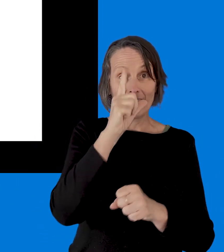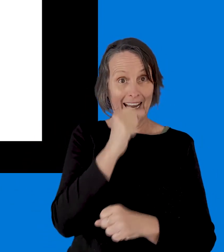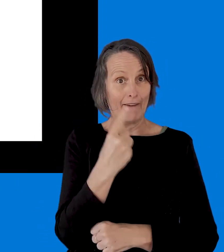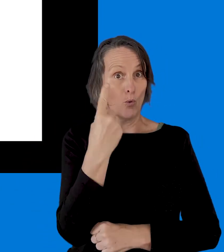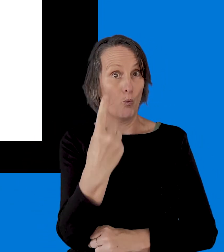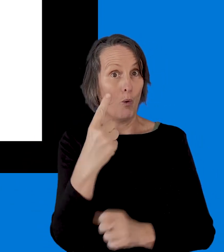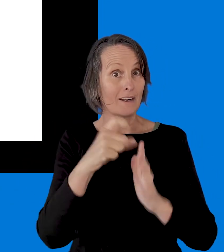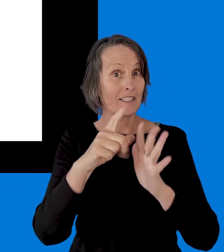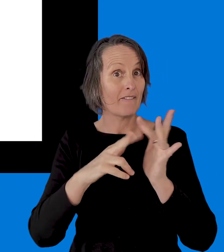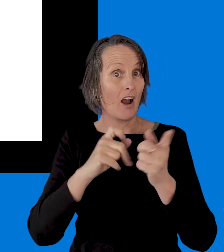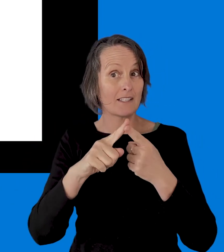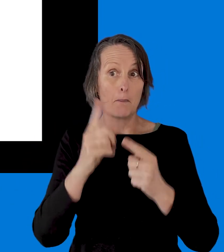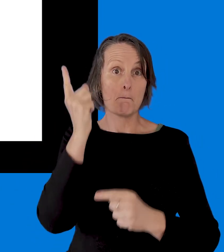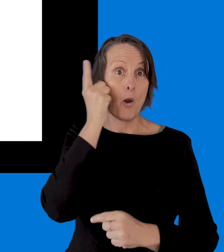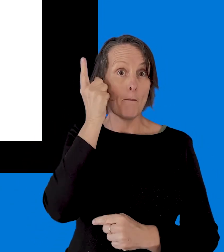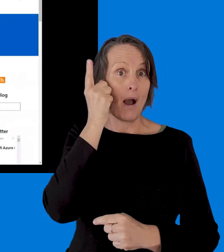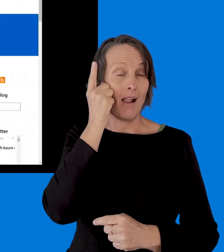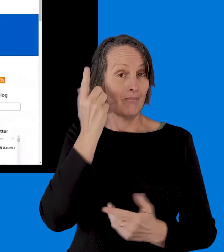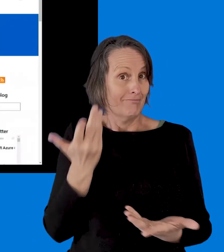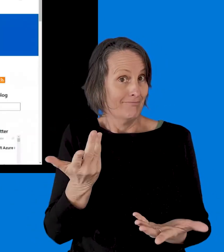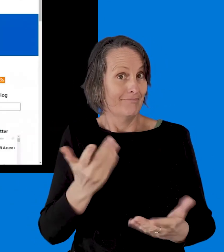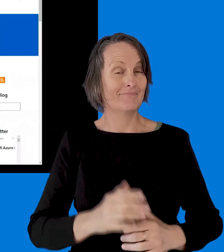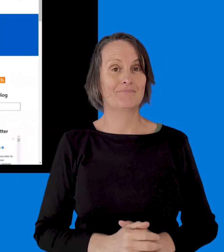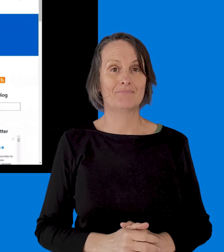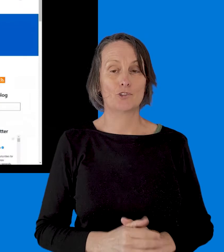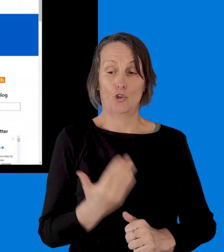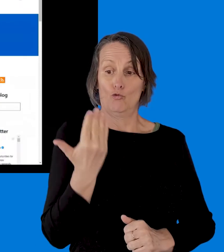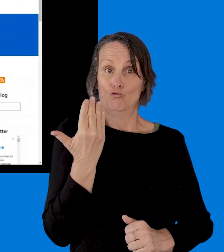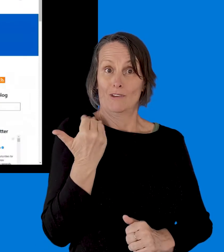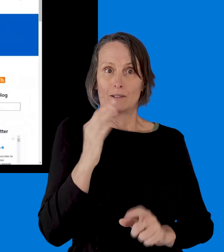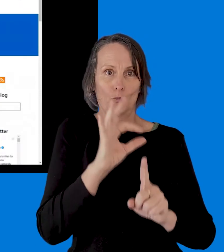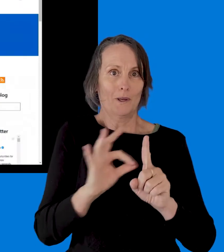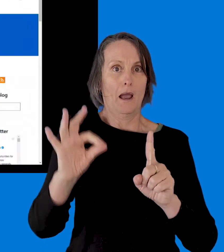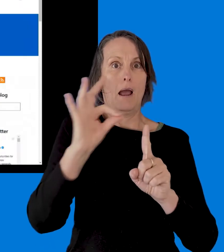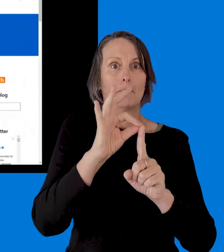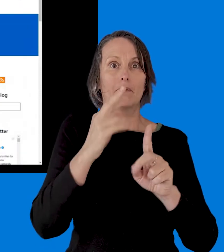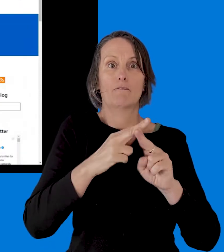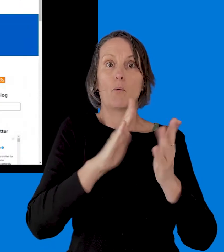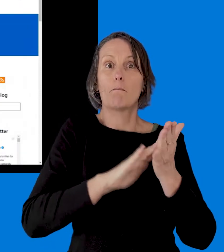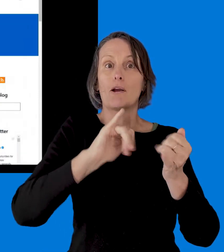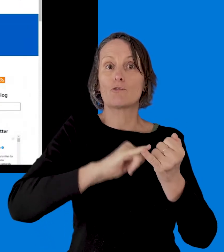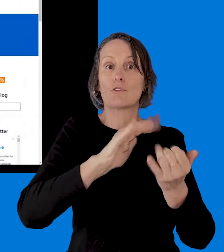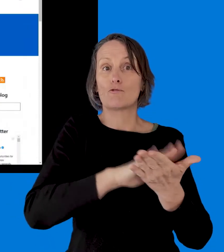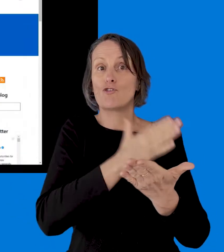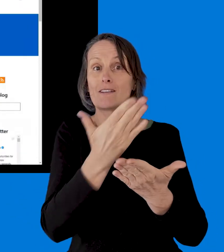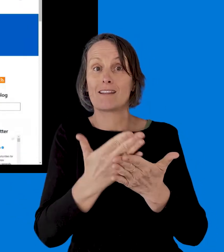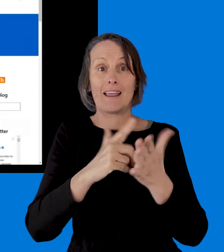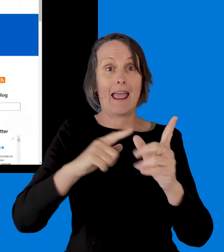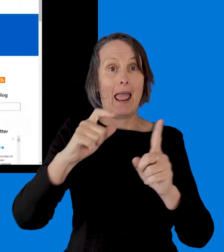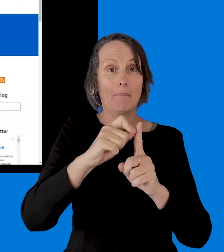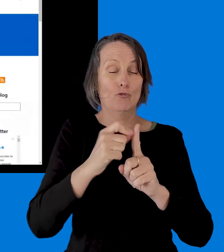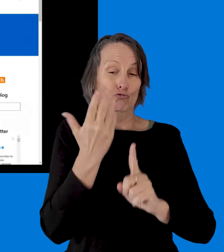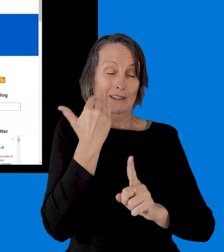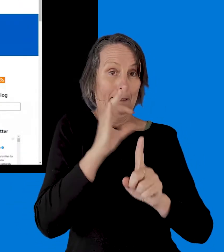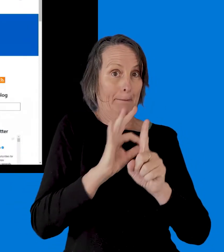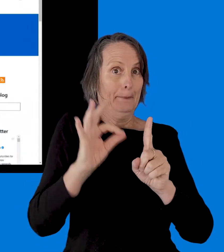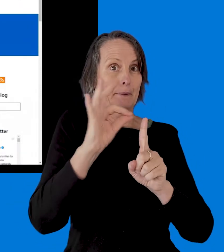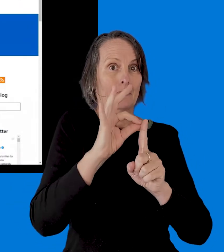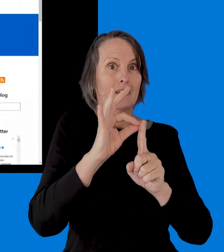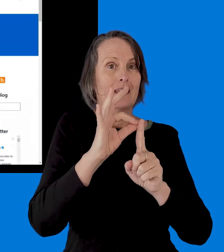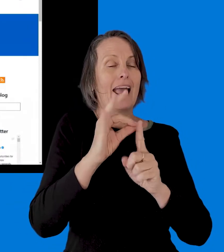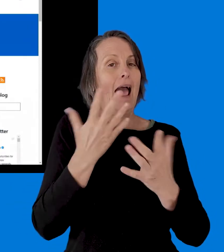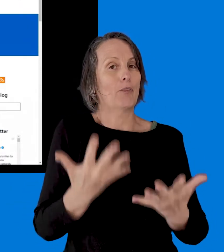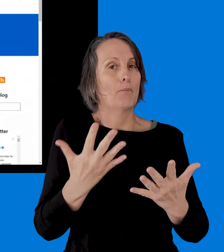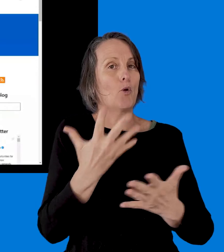about using just the mobile device. So we have a recent update that we've made to the Microsoft Translator apps. This is